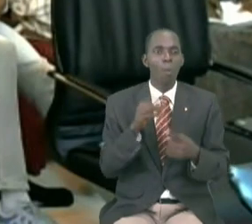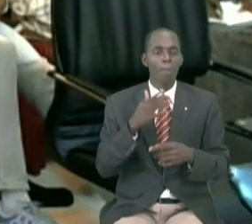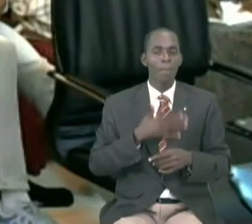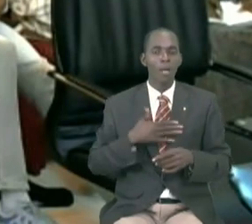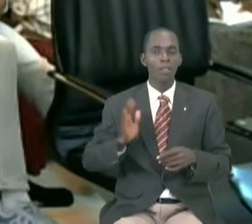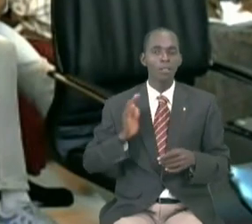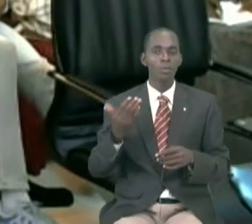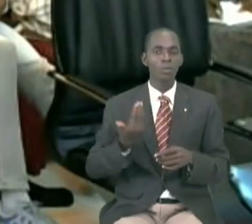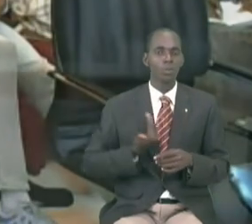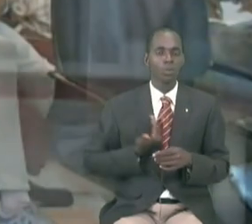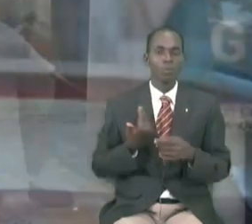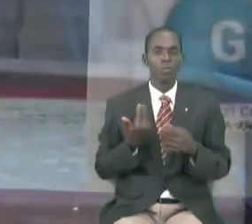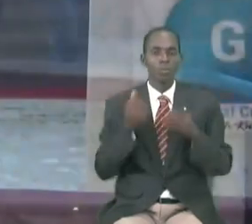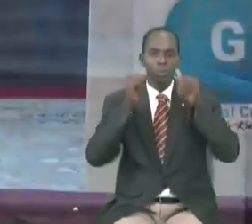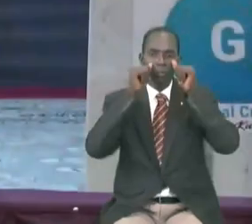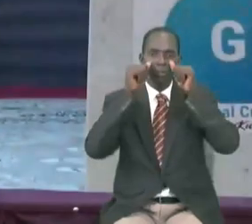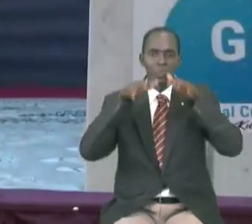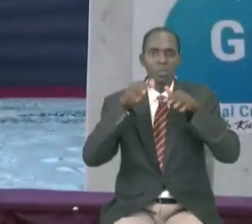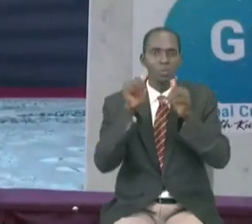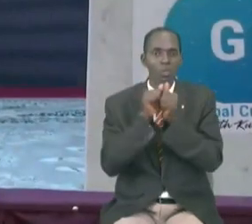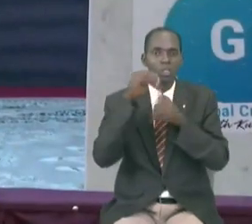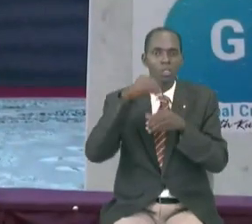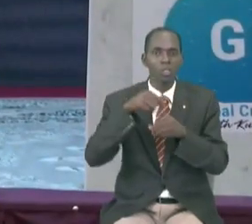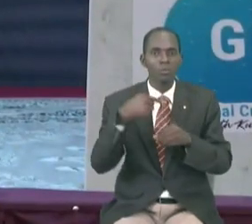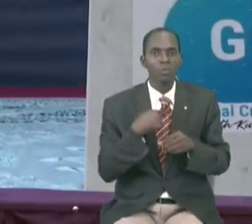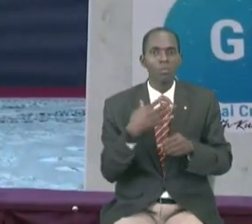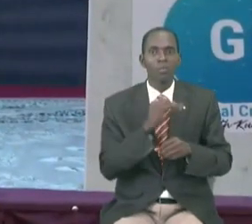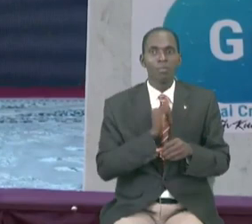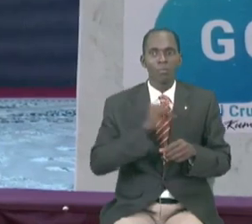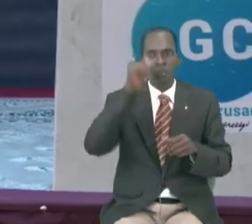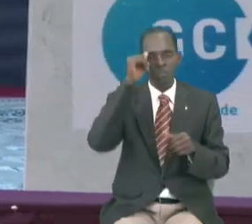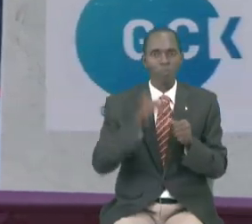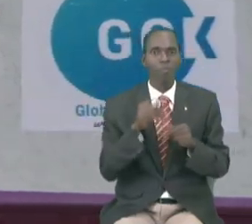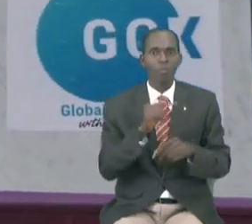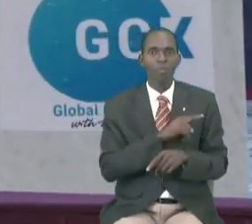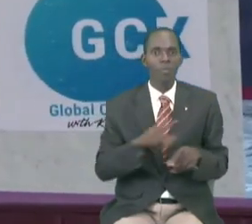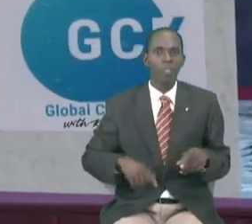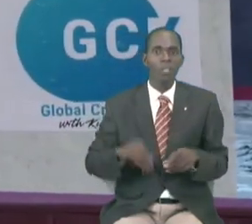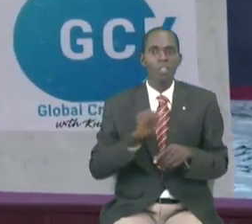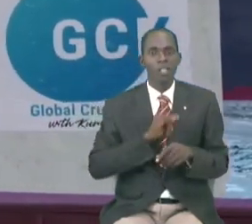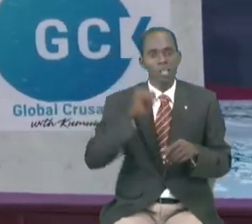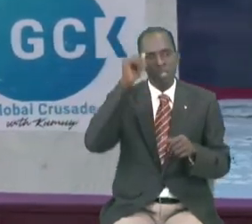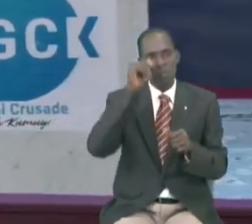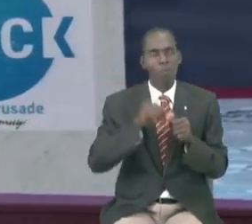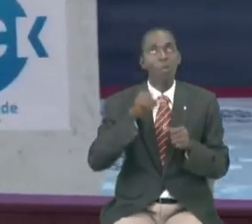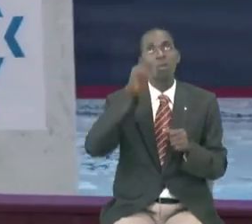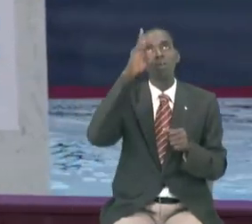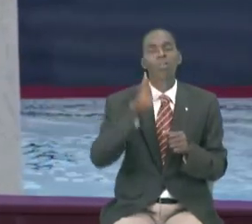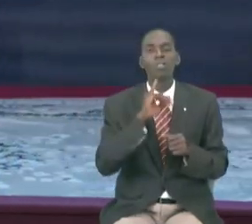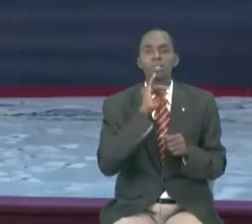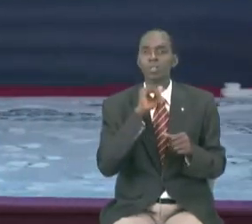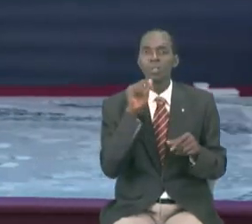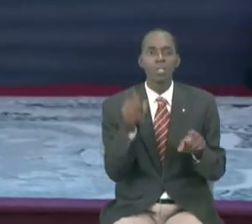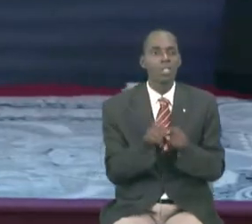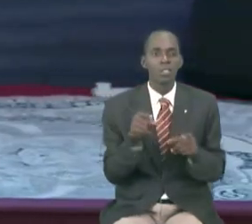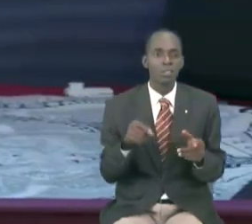not like this. He does not afflict the children of men willingly. I brought this upon myself. I was